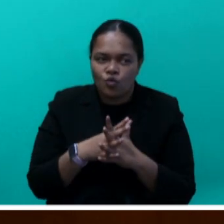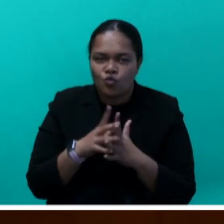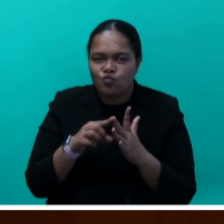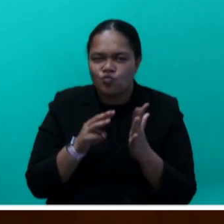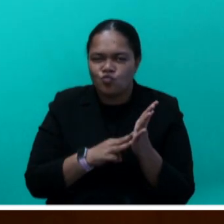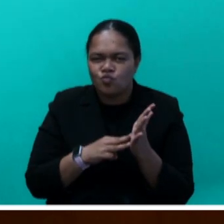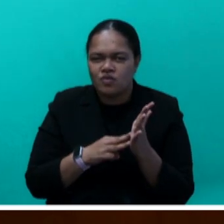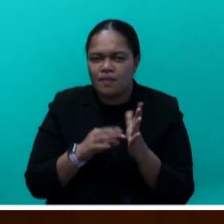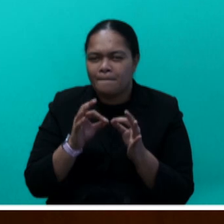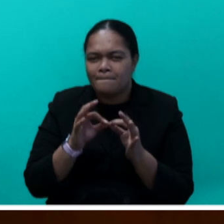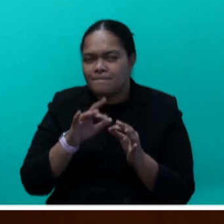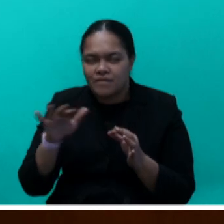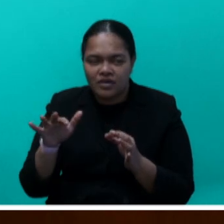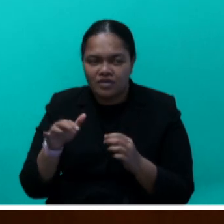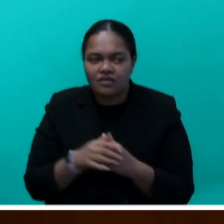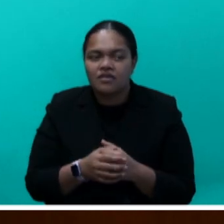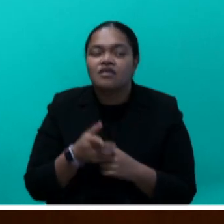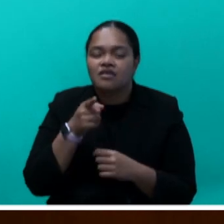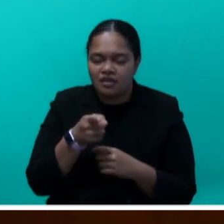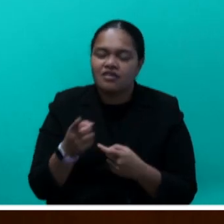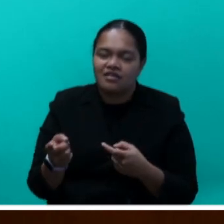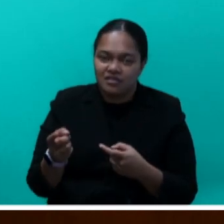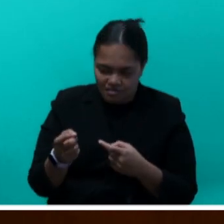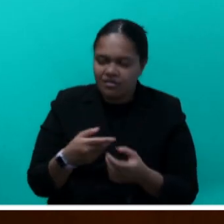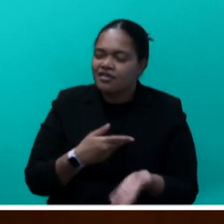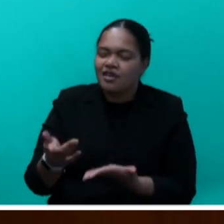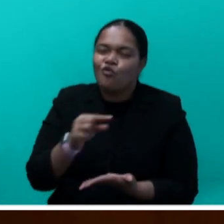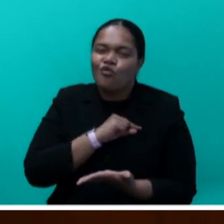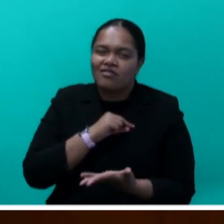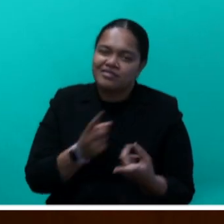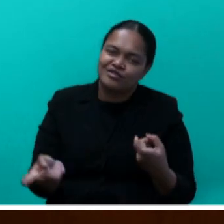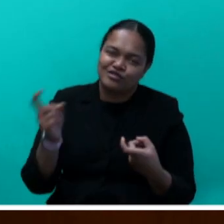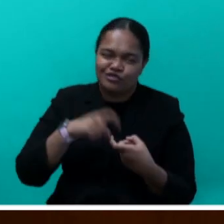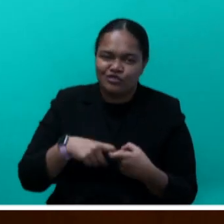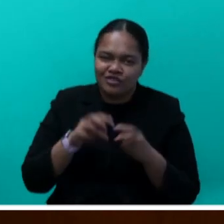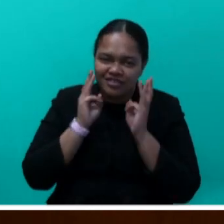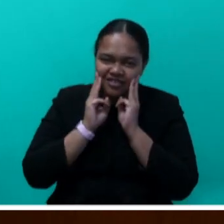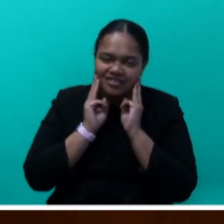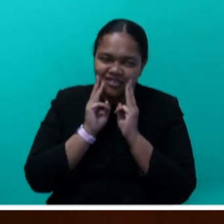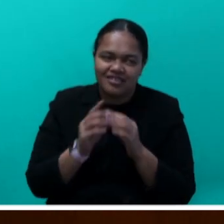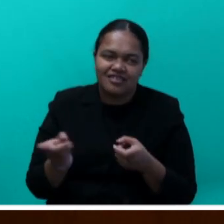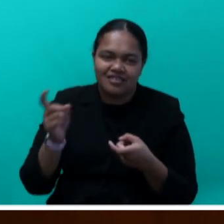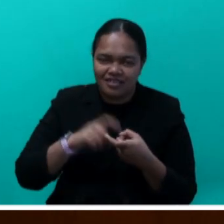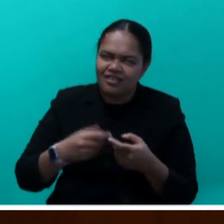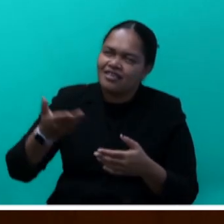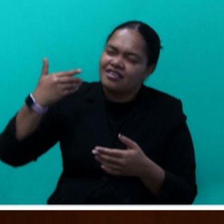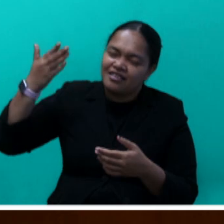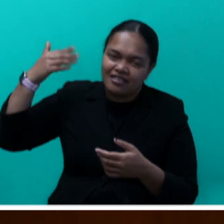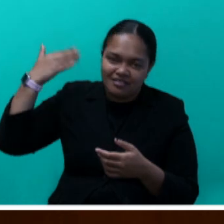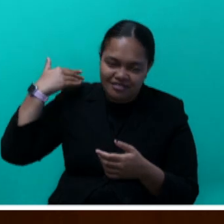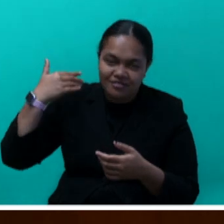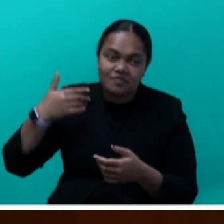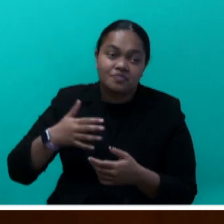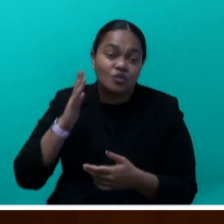and gave him the qualification to join the Maori battalion that fought in Palestine at the time until the